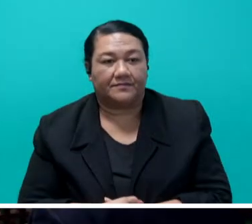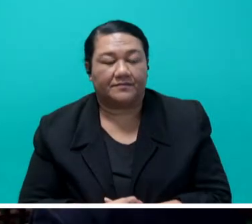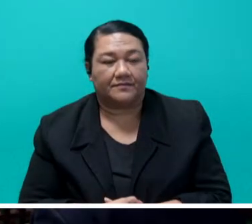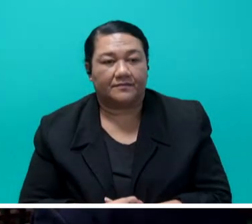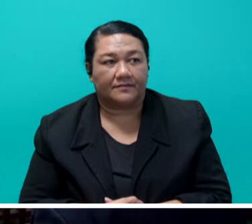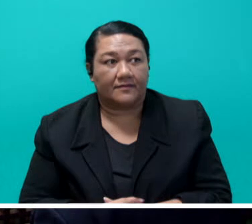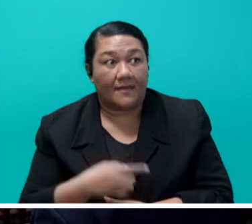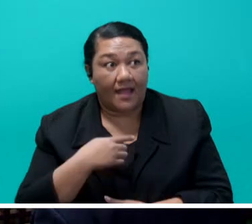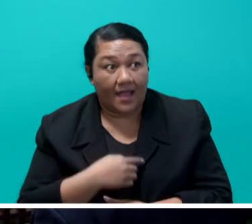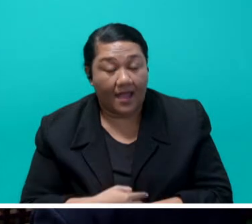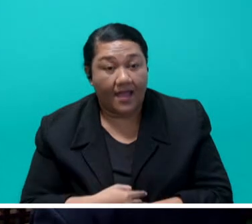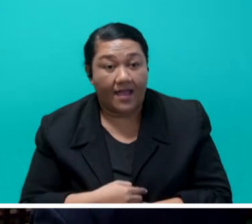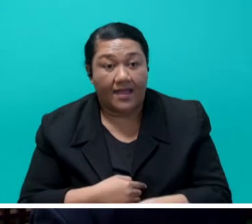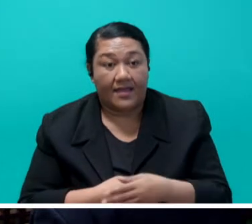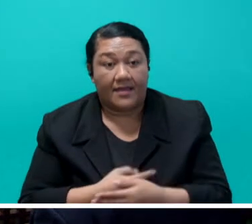I add my